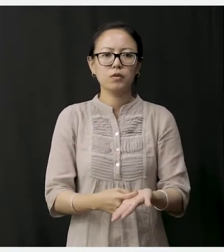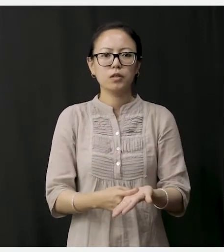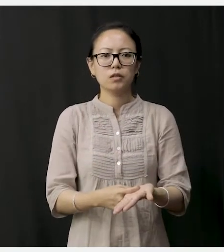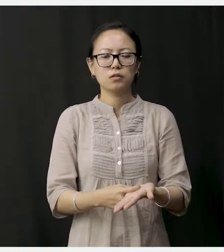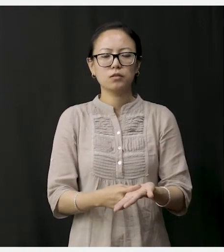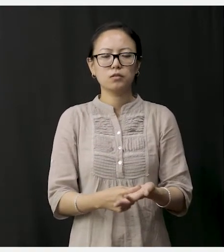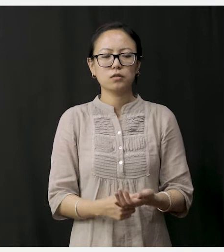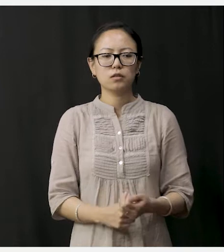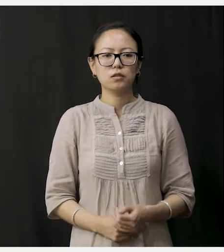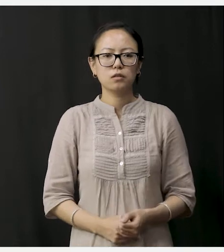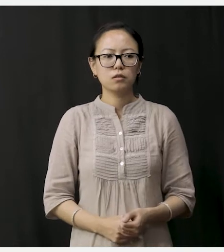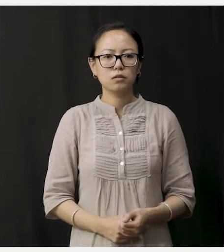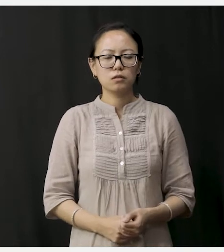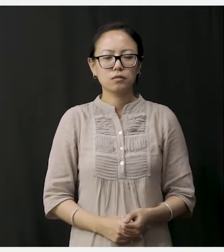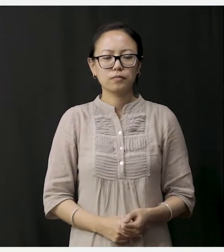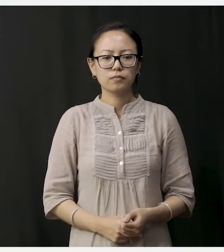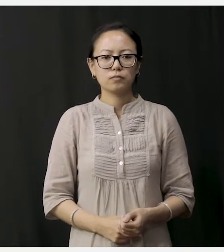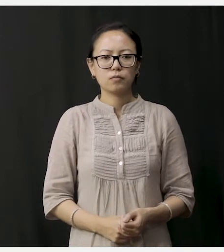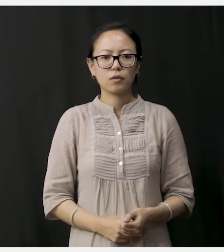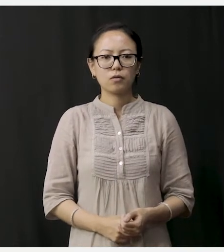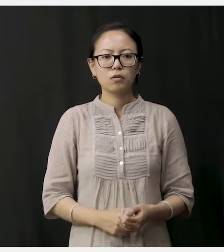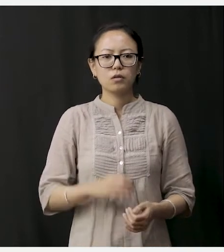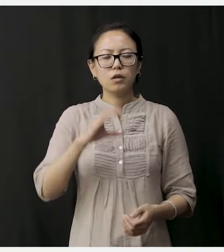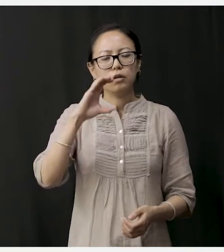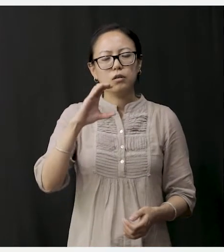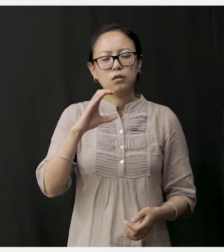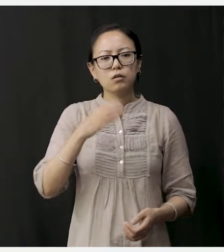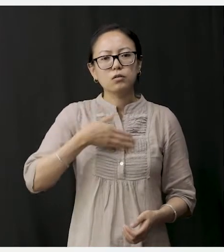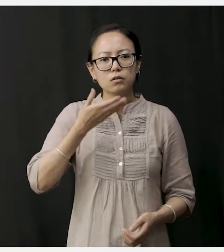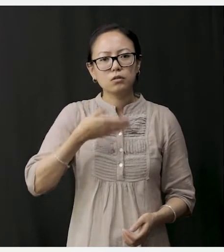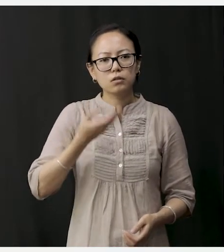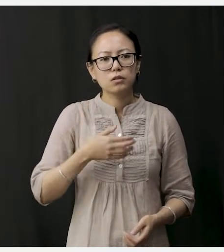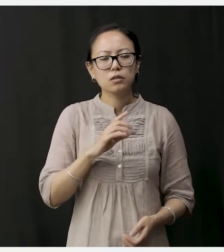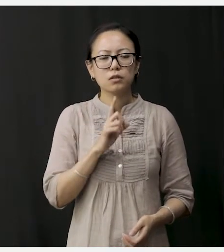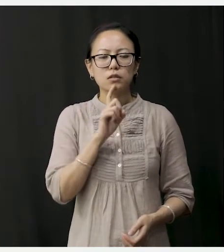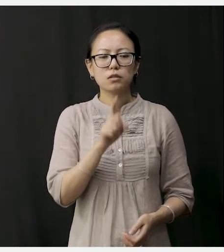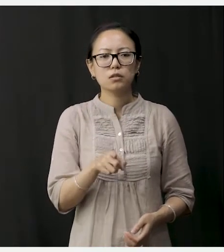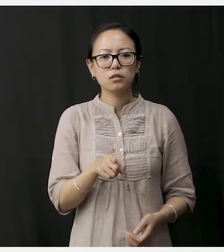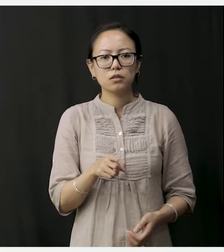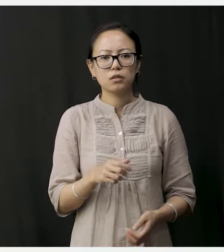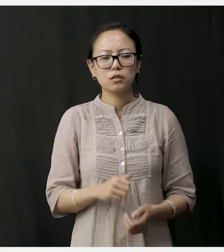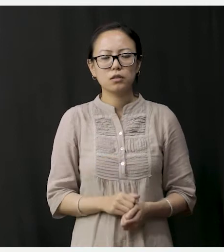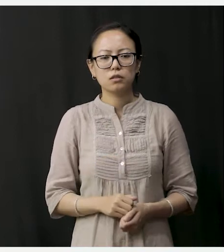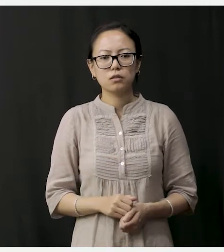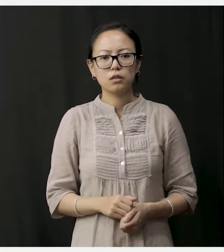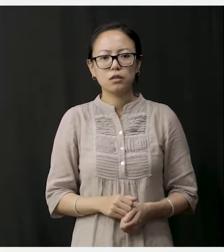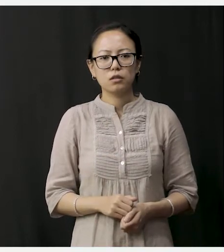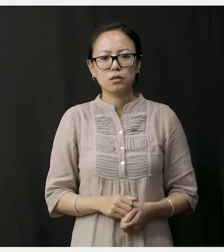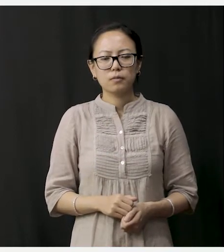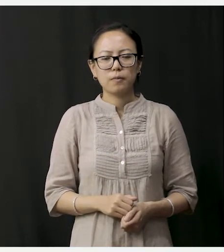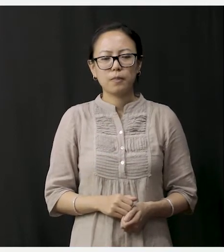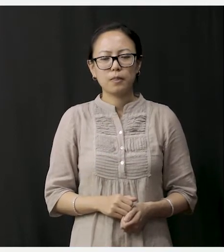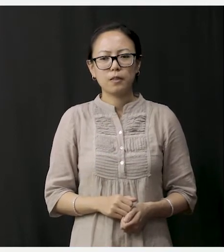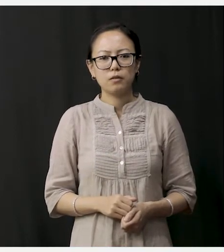game fairly. And he also told them that whenever you're playing a game, you should in case